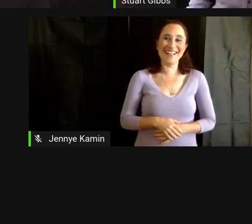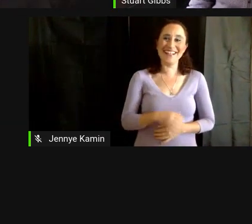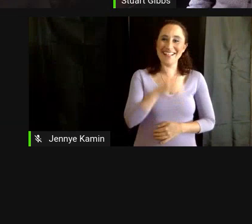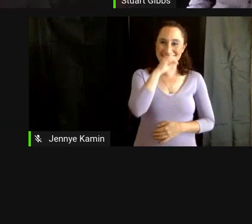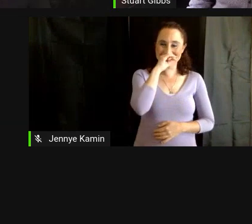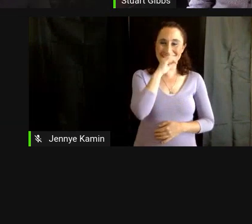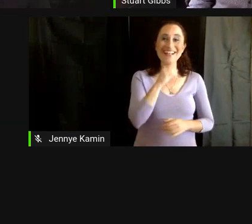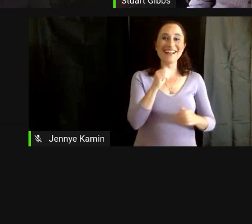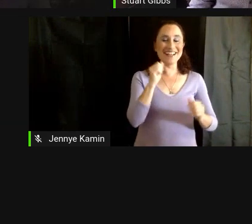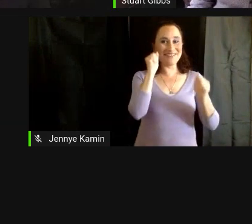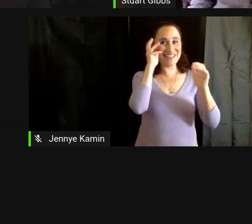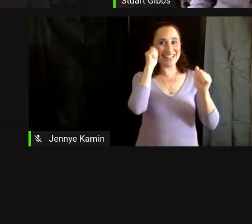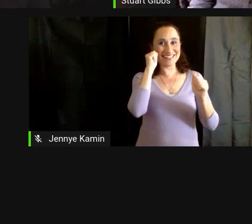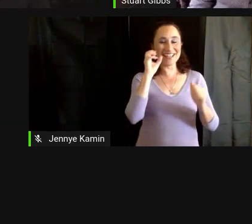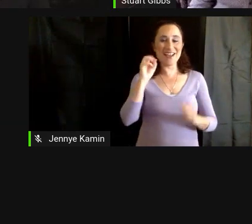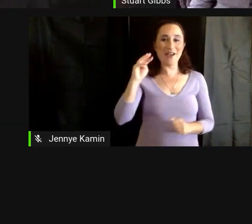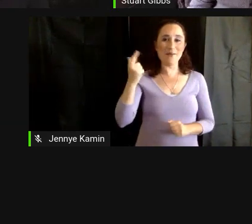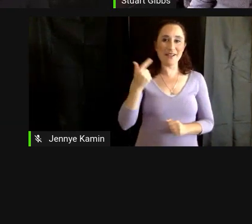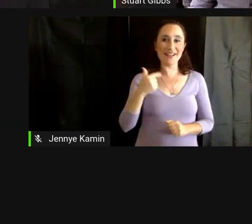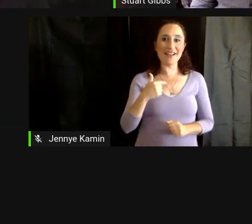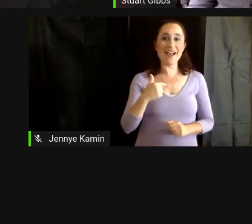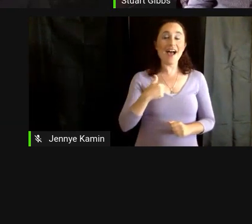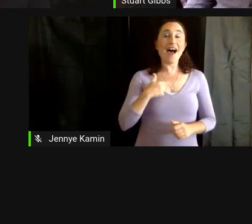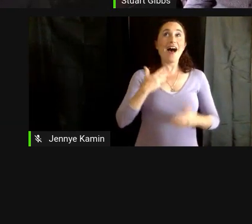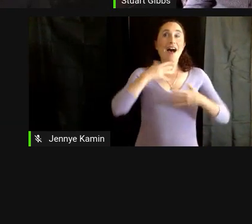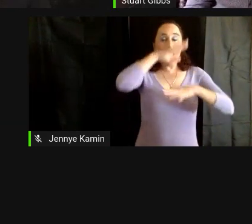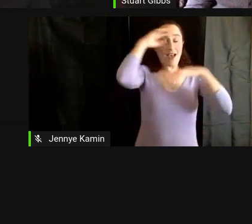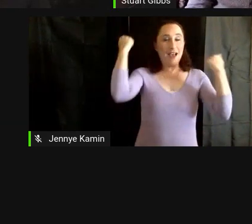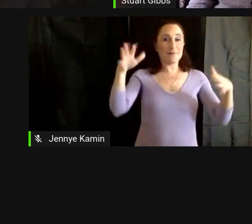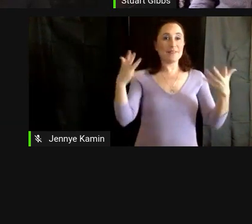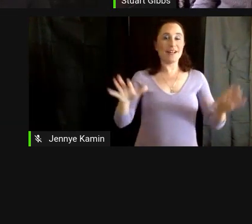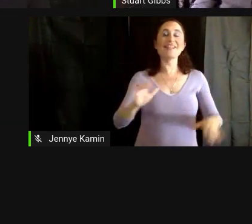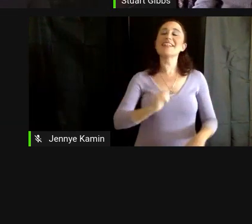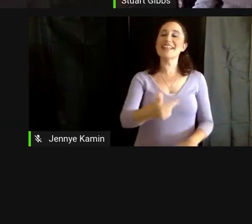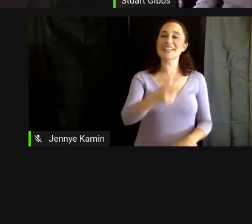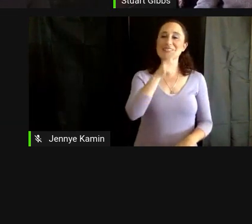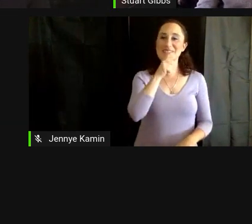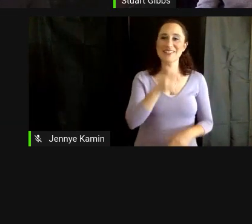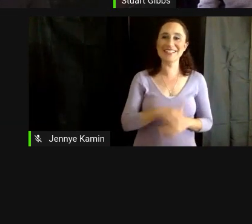Okay, amazing. Oh my God, I'm so glad I'm done. Okay, who wants to go next?